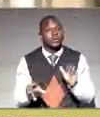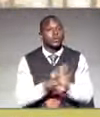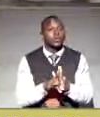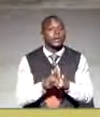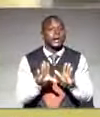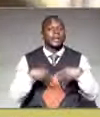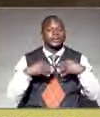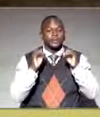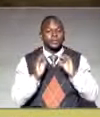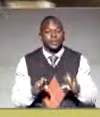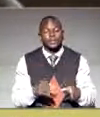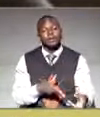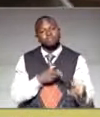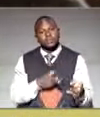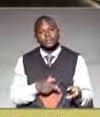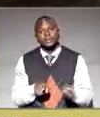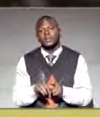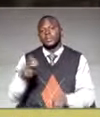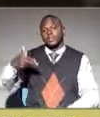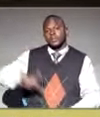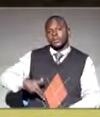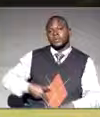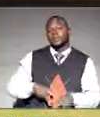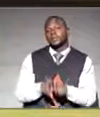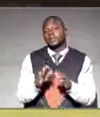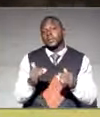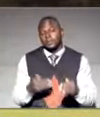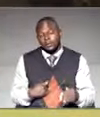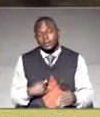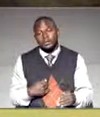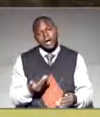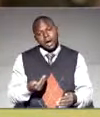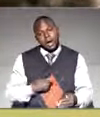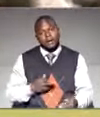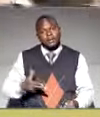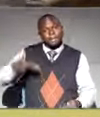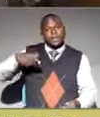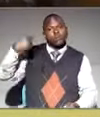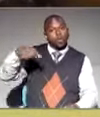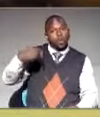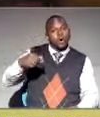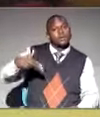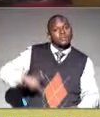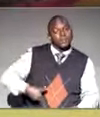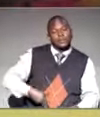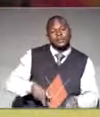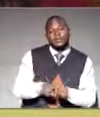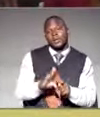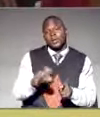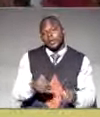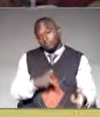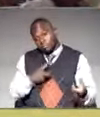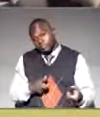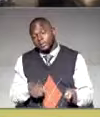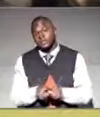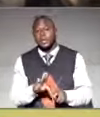possession of firearms and ammunition. Chiteta was convicted for illegal possession of a golden pistol and ammunition, while